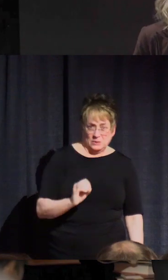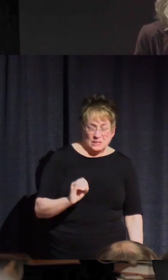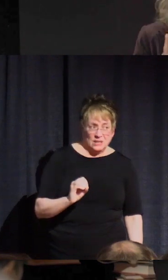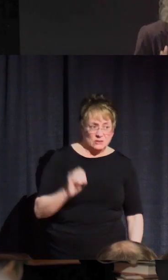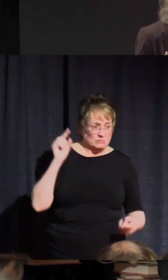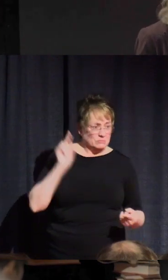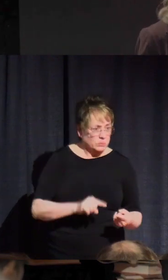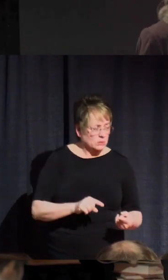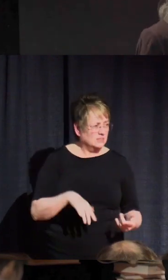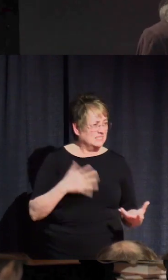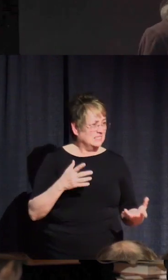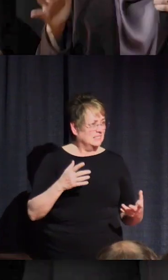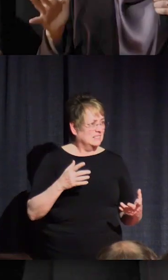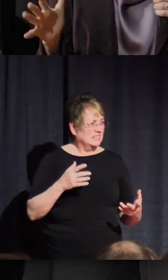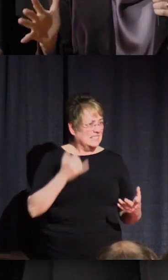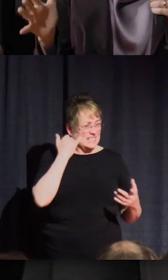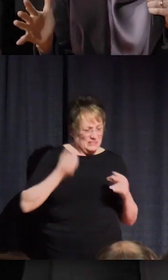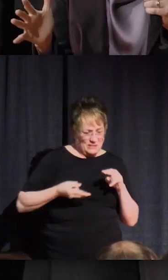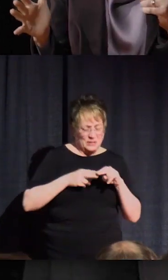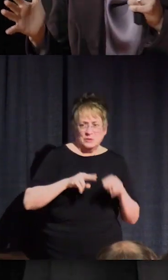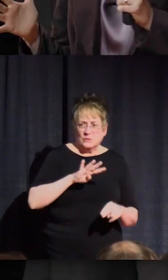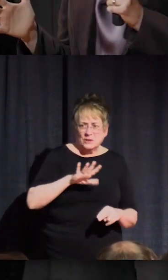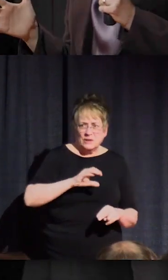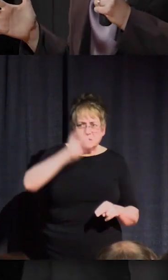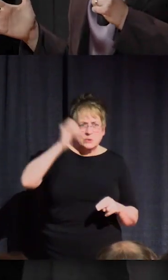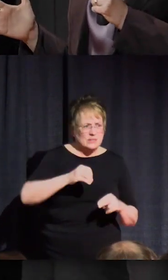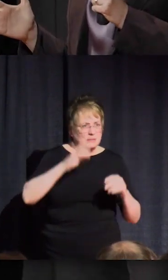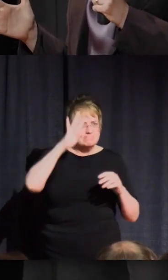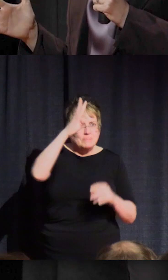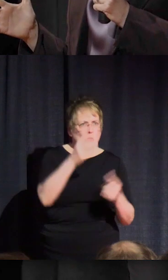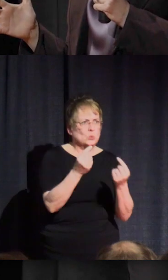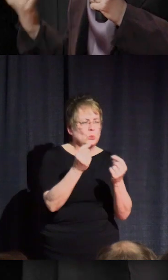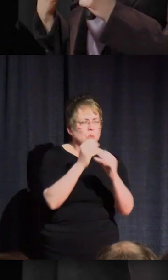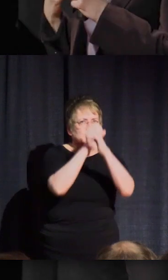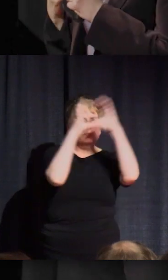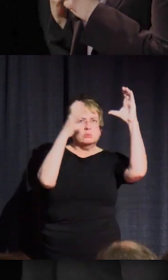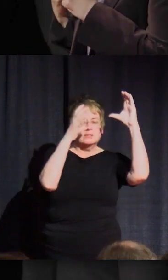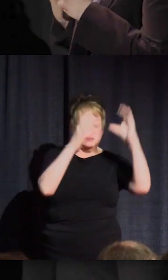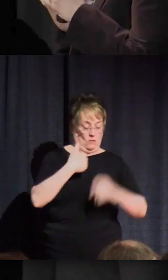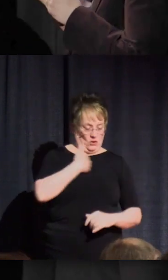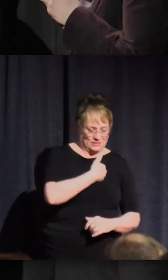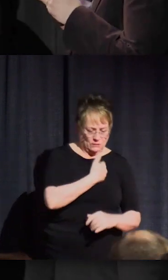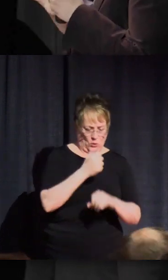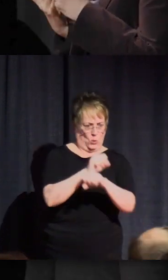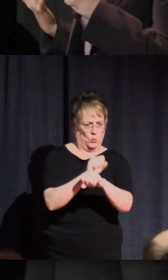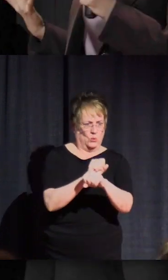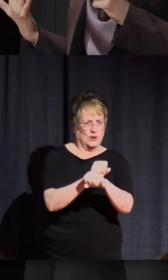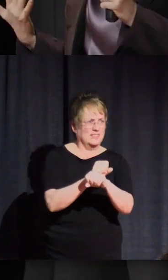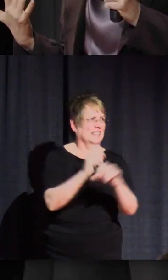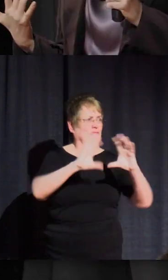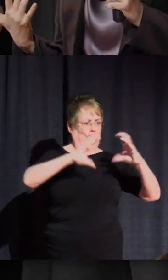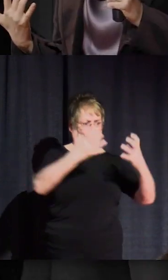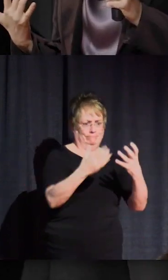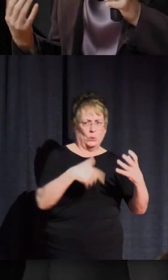45%. Can you imagine what we could do with 45% more creativity? For ourselves, our work worlds, let alone our